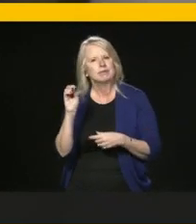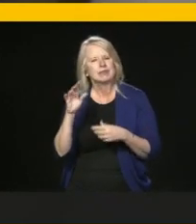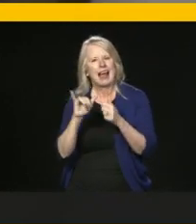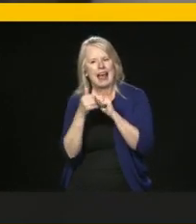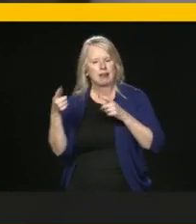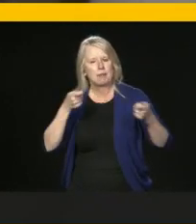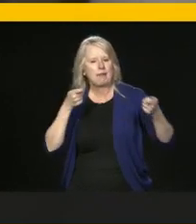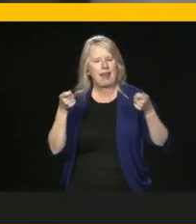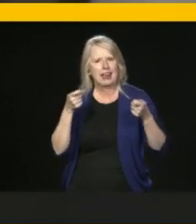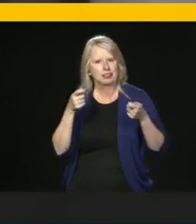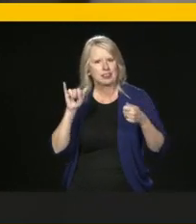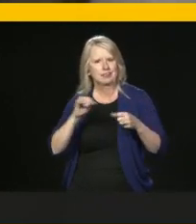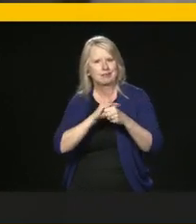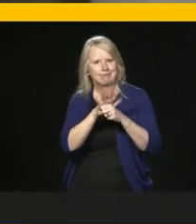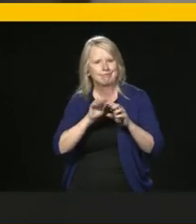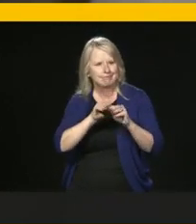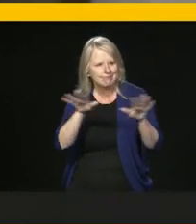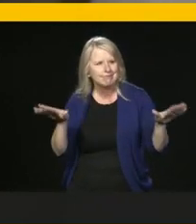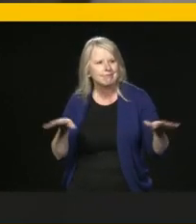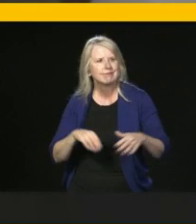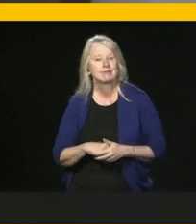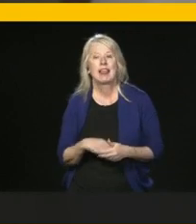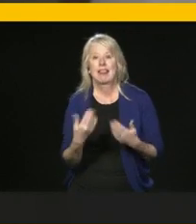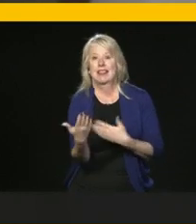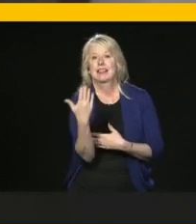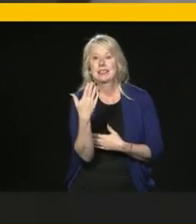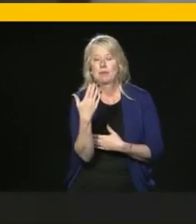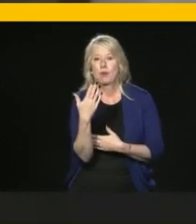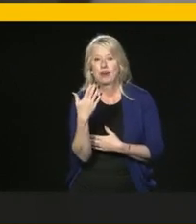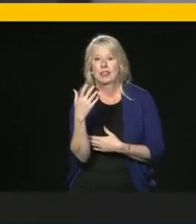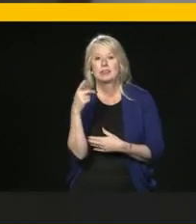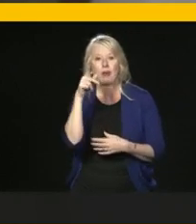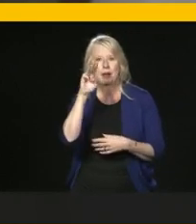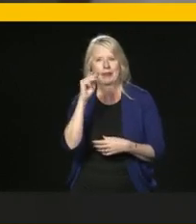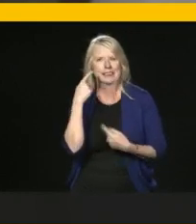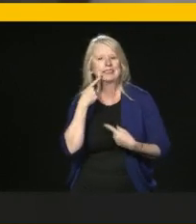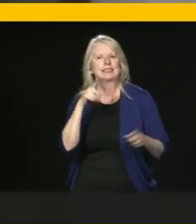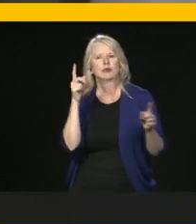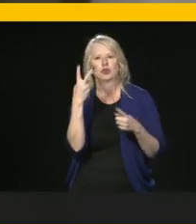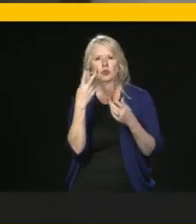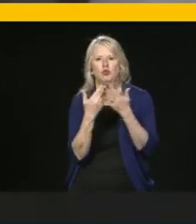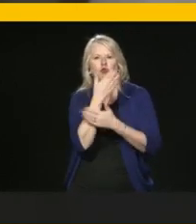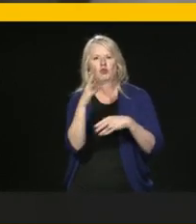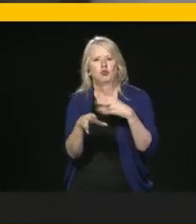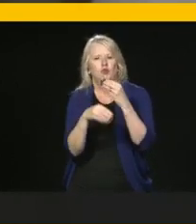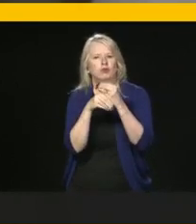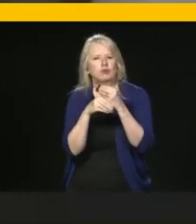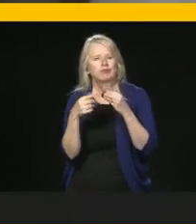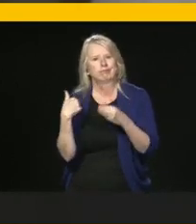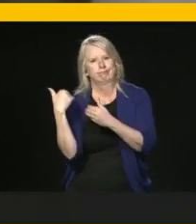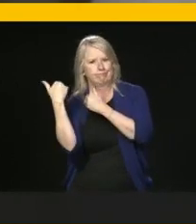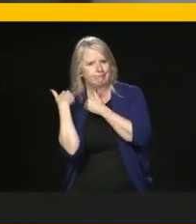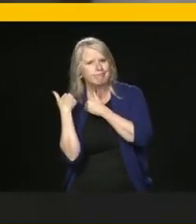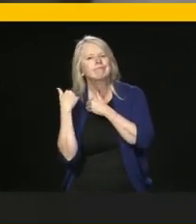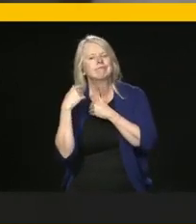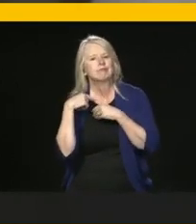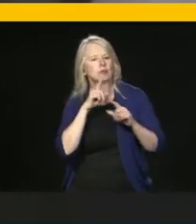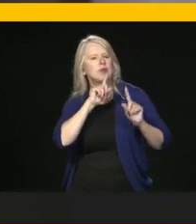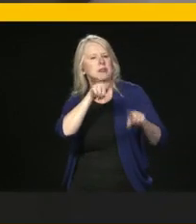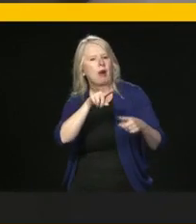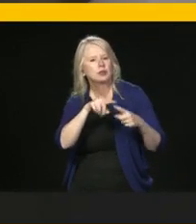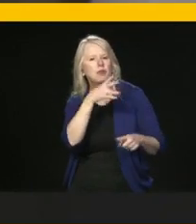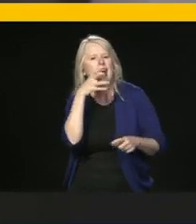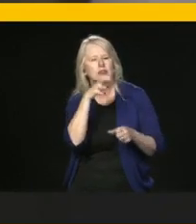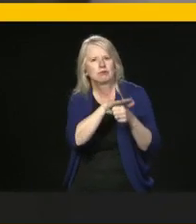Minister announced two new measures we are taking to respond to the agricultural sector's immediate needs. Farm Credit